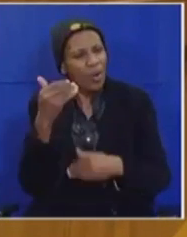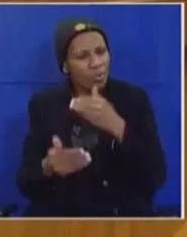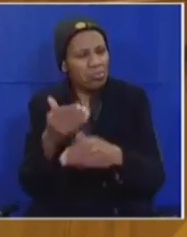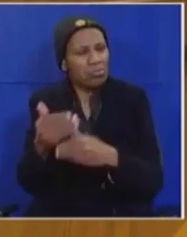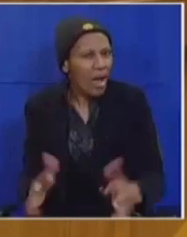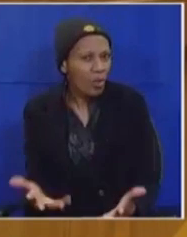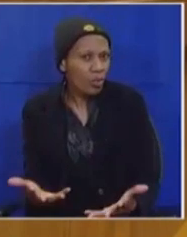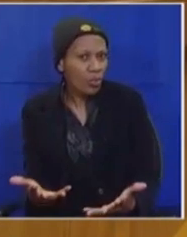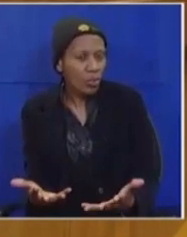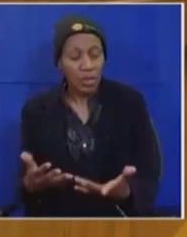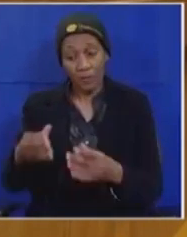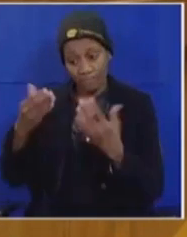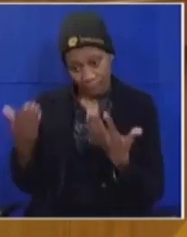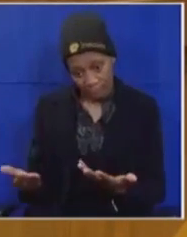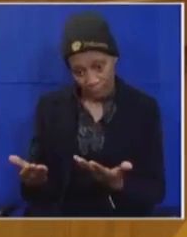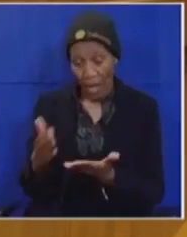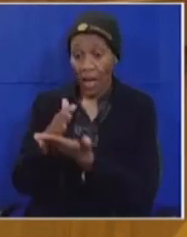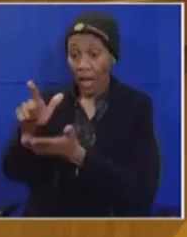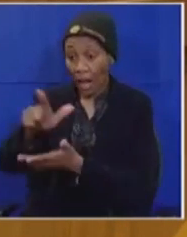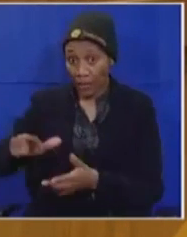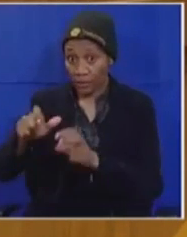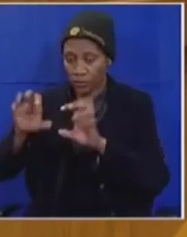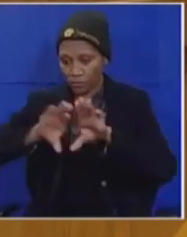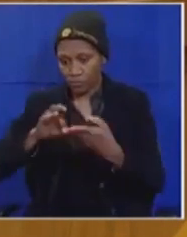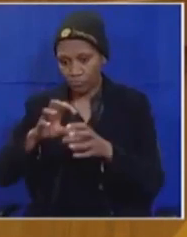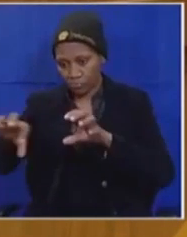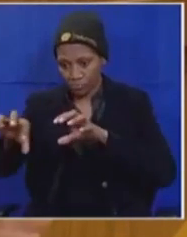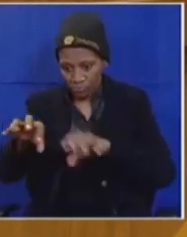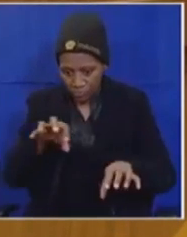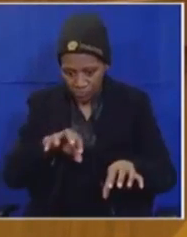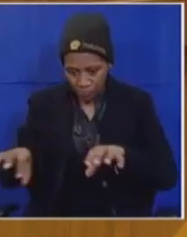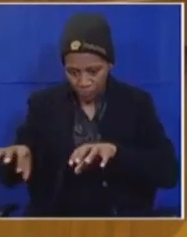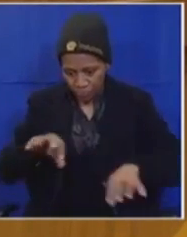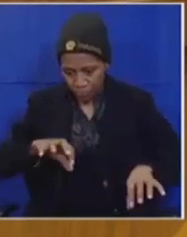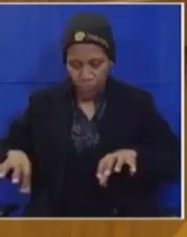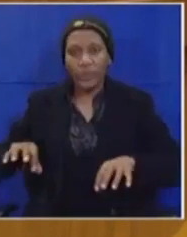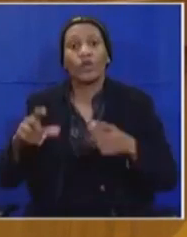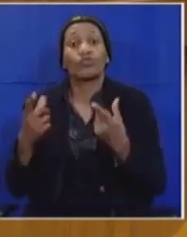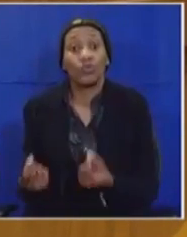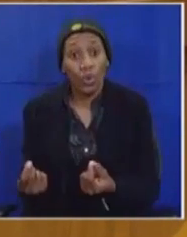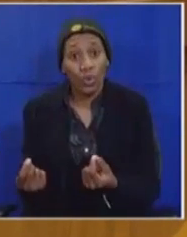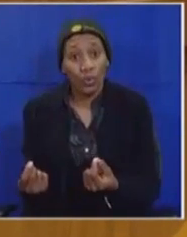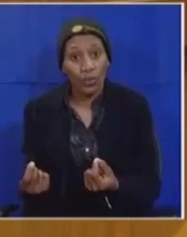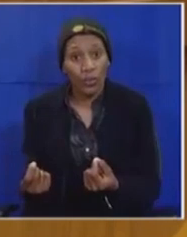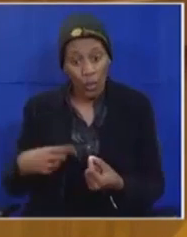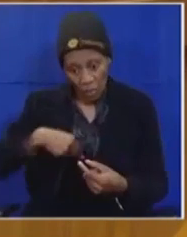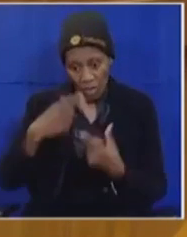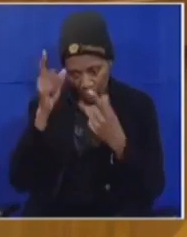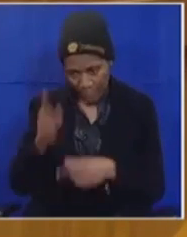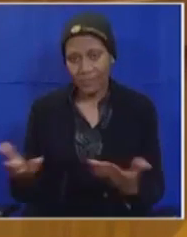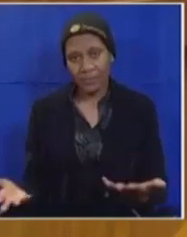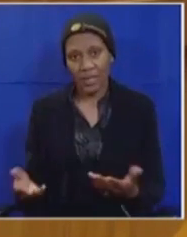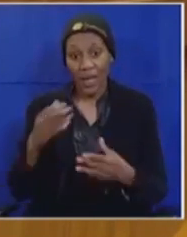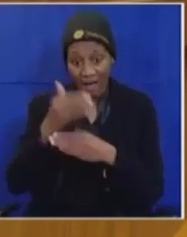that we deal with the categorization of the pieces of land that needs to be given to